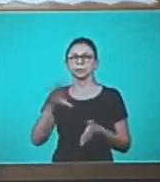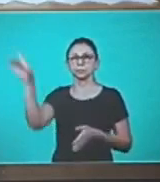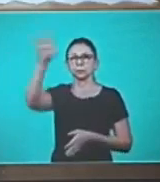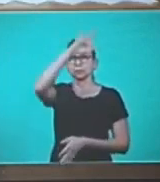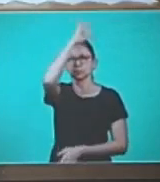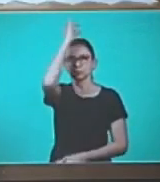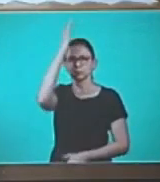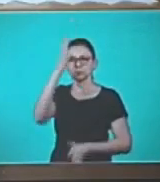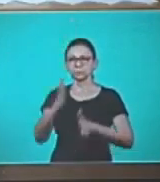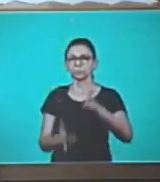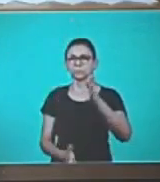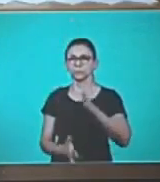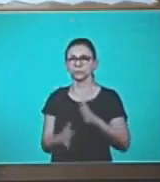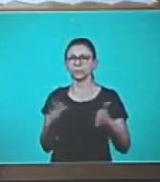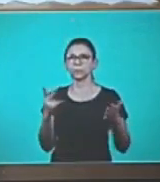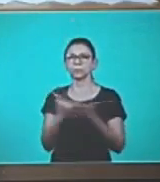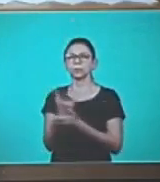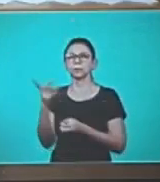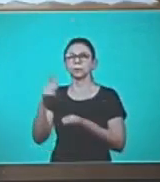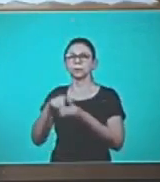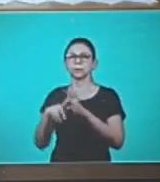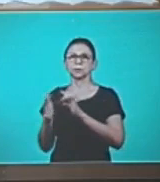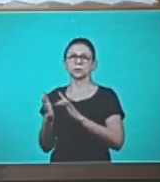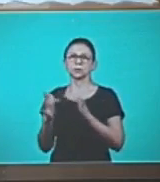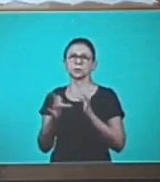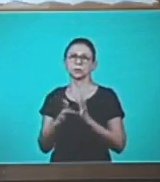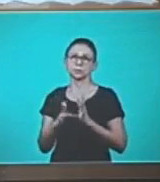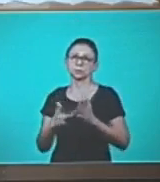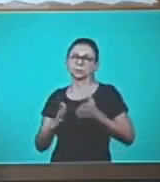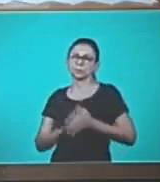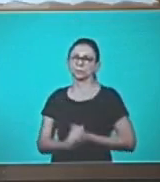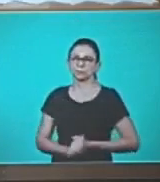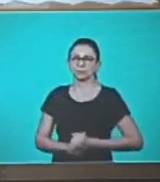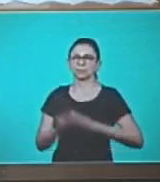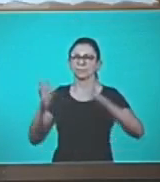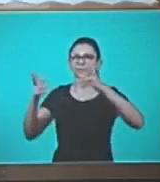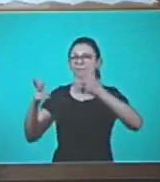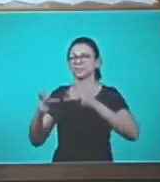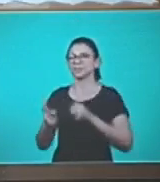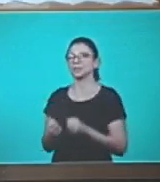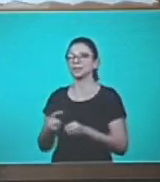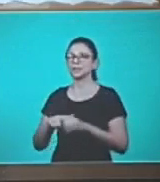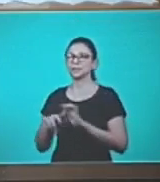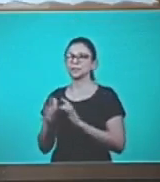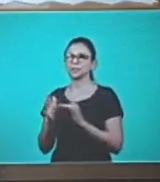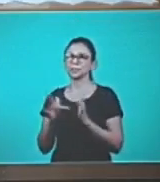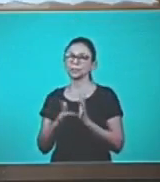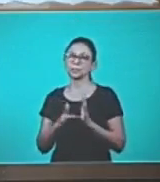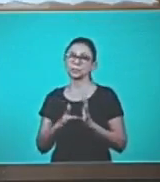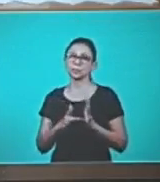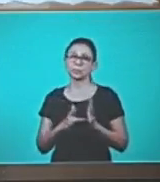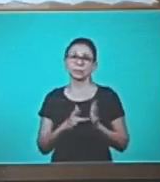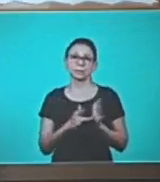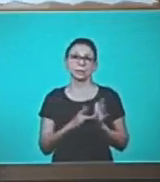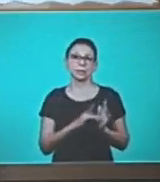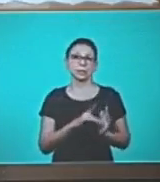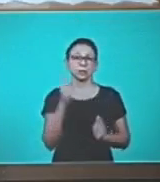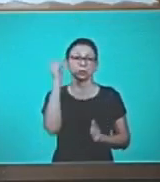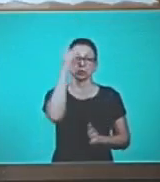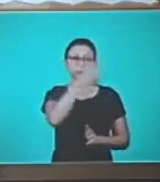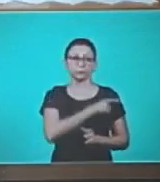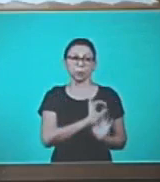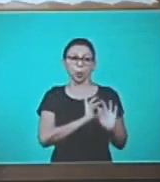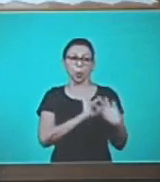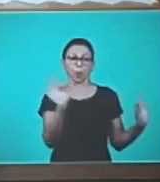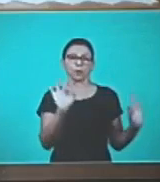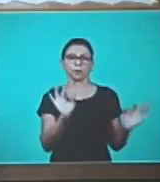So now, the great and terrible, the Lord is coming. Great for the ones who are waiting for the Lord, and terrible for the ones who despise